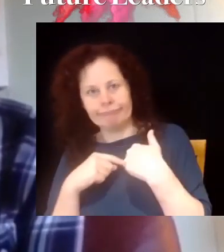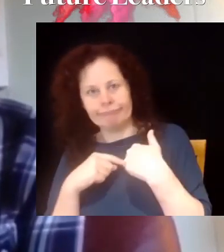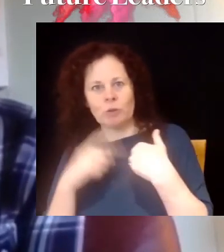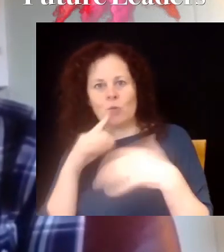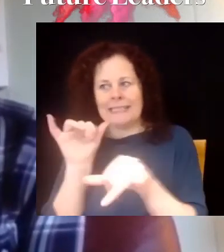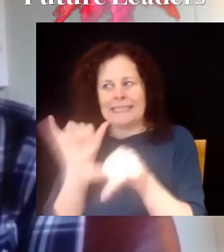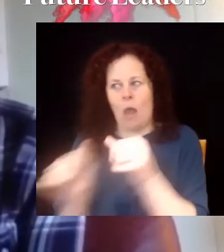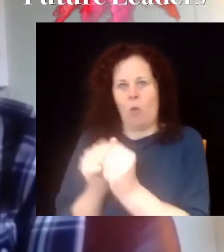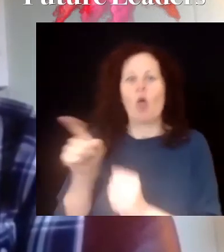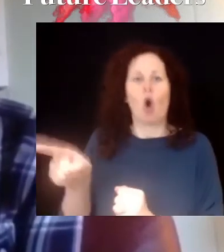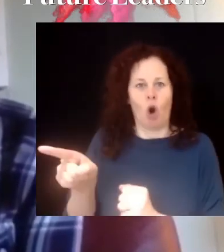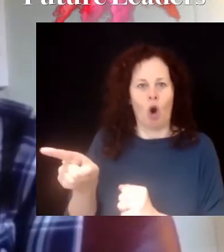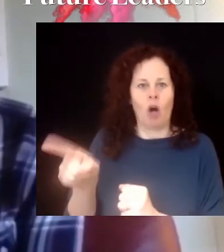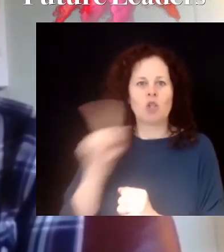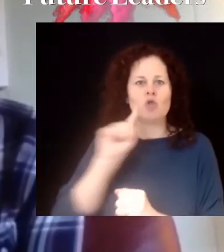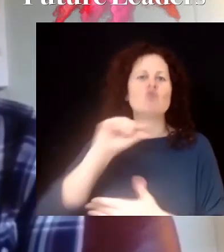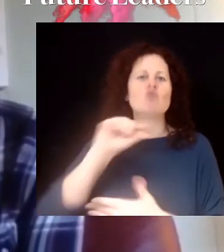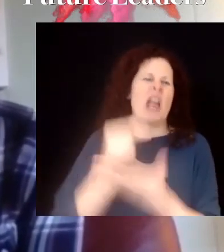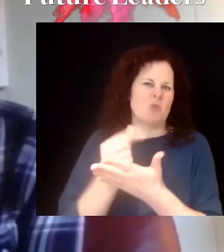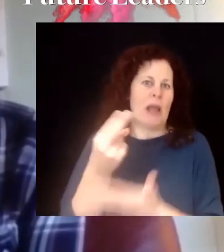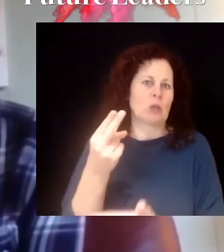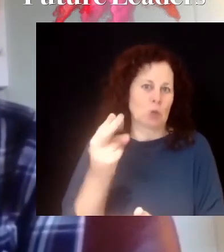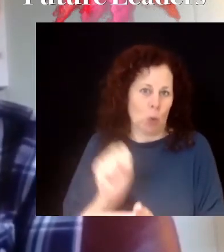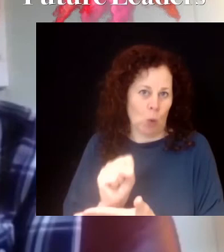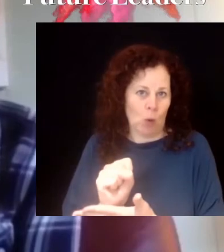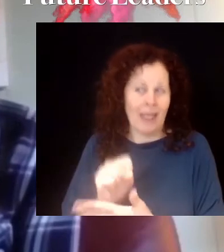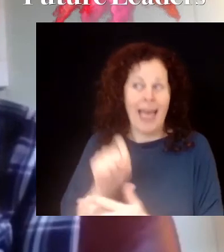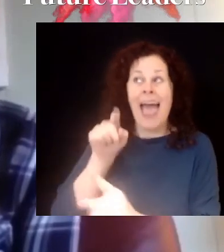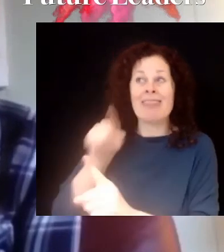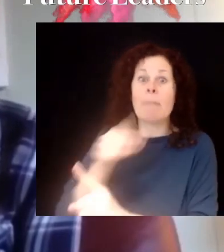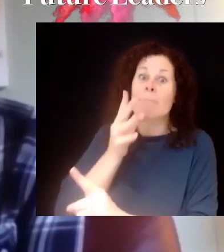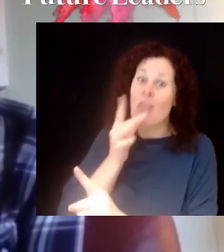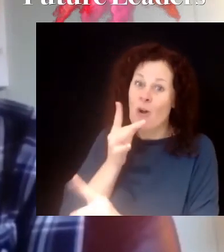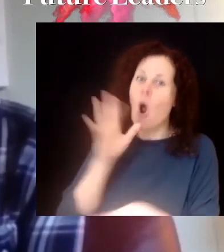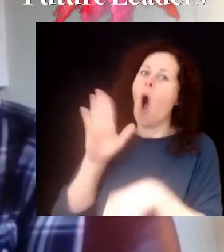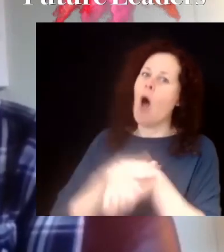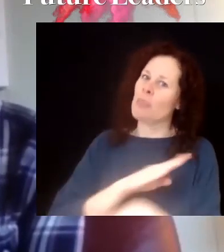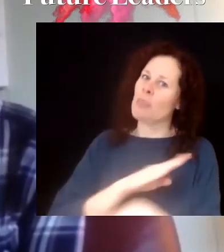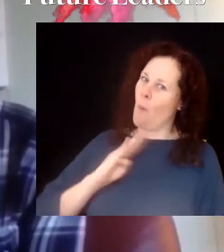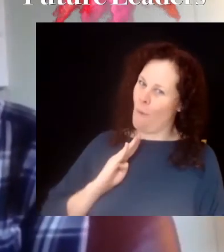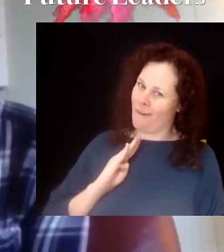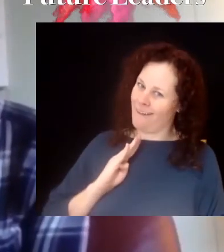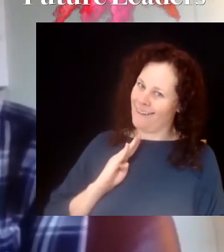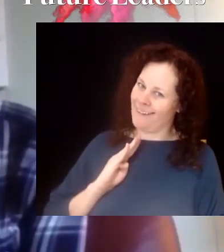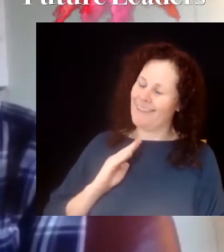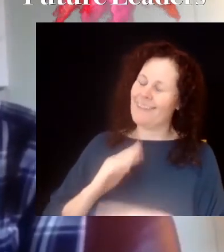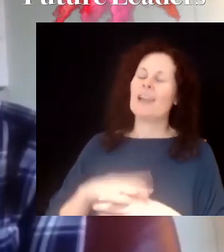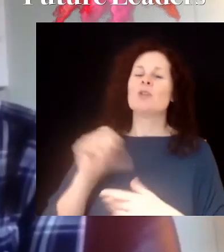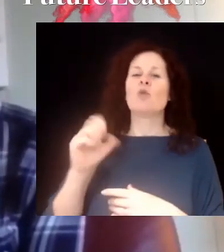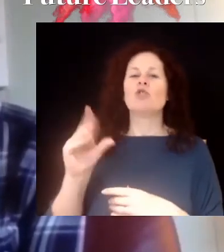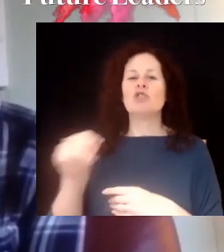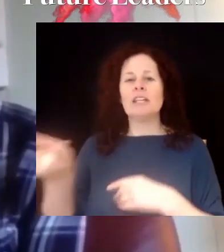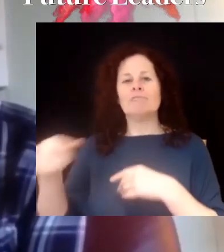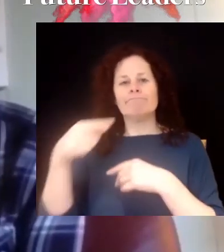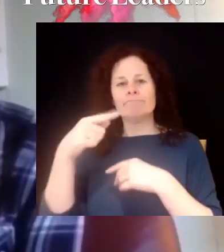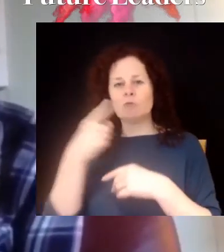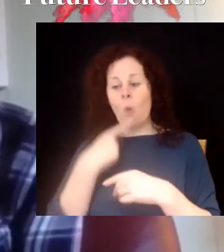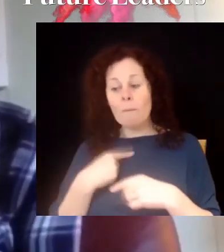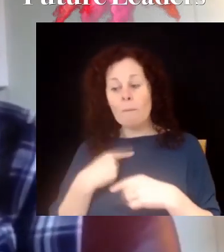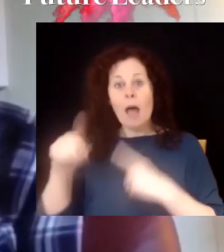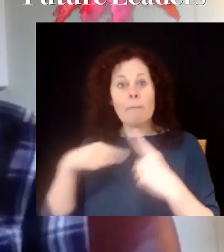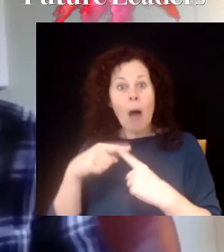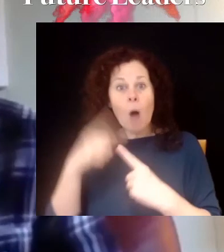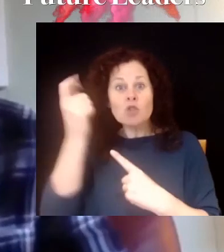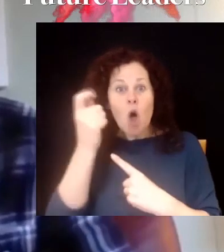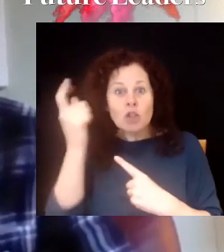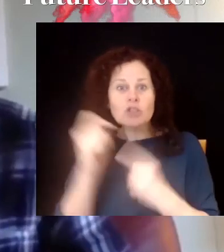mine at school knew what I was going through, and her mom actually offered to take me in and have me live with her so I could